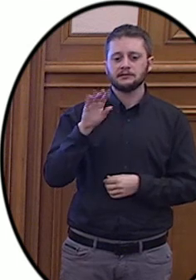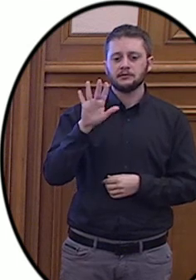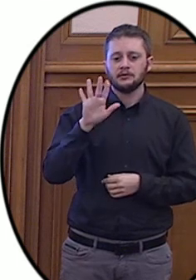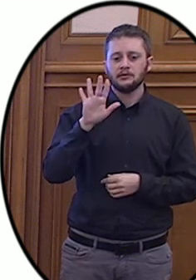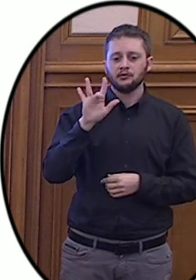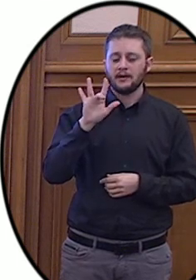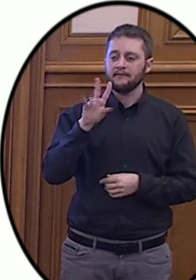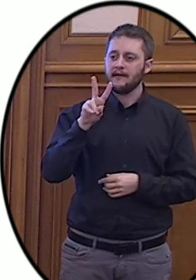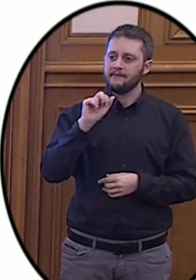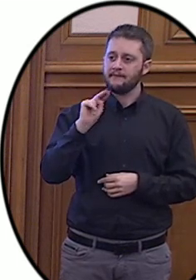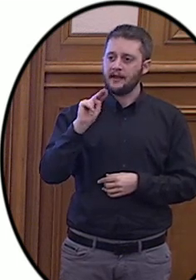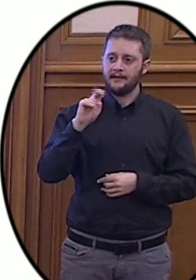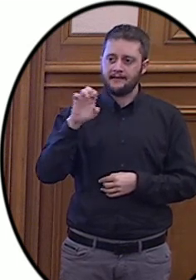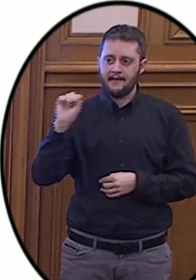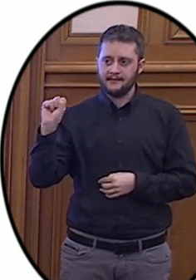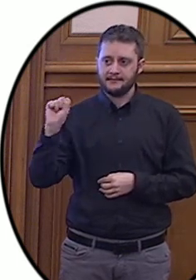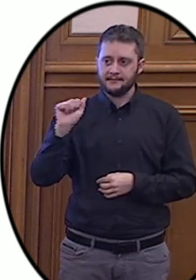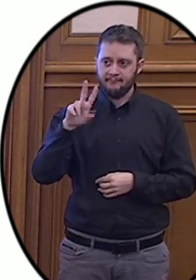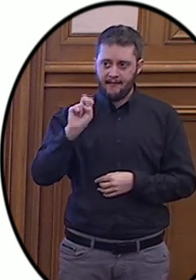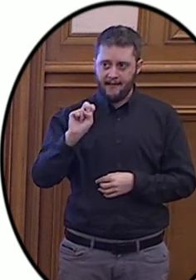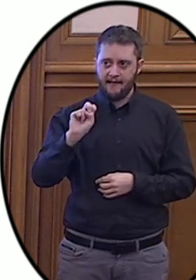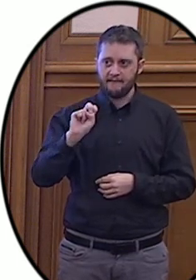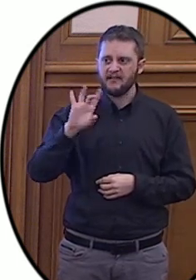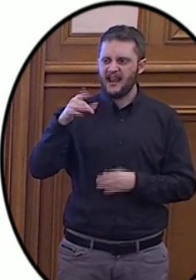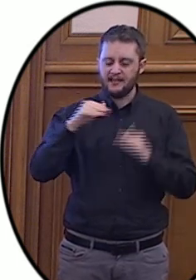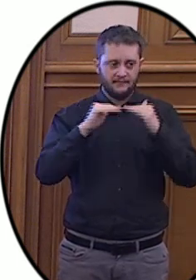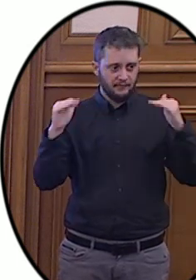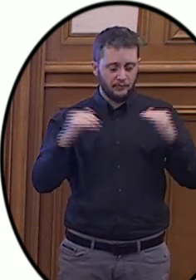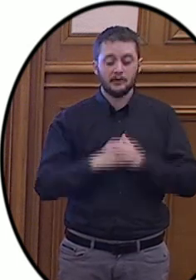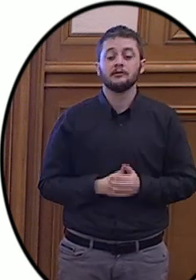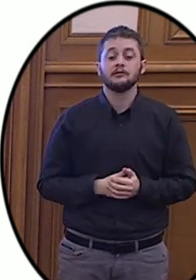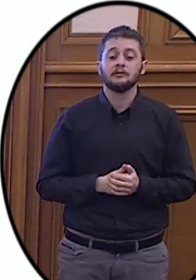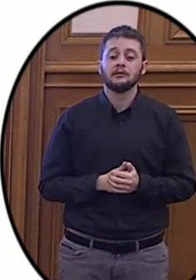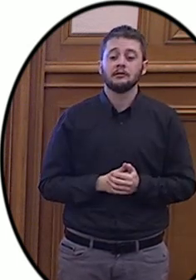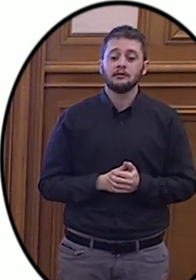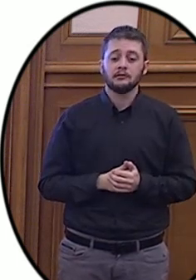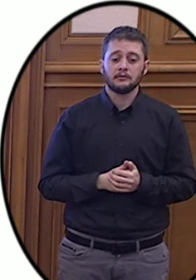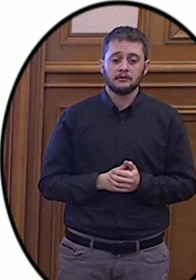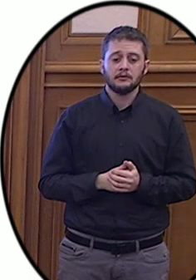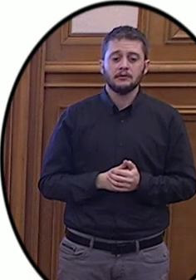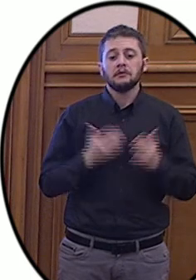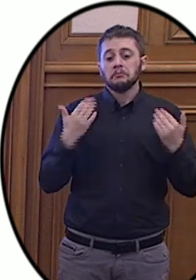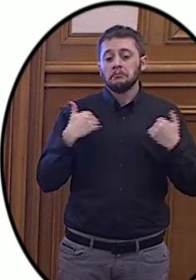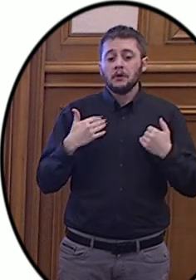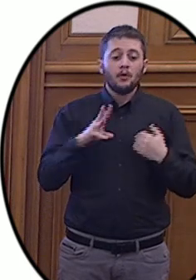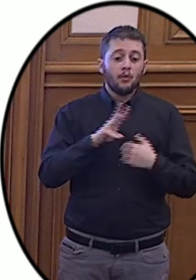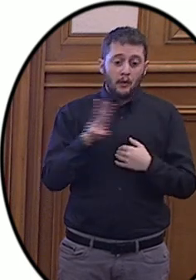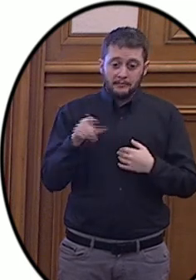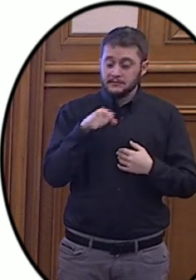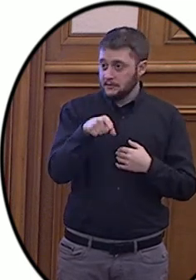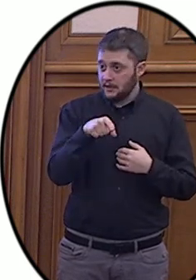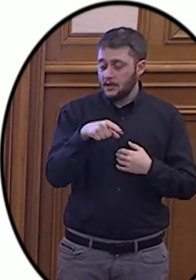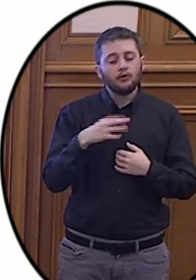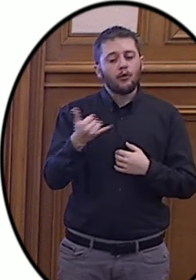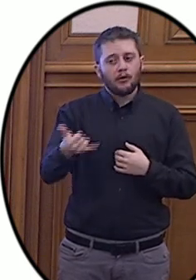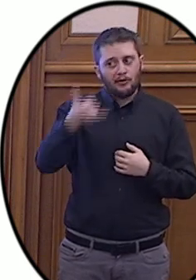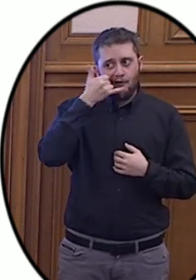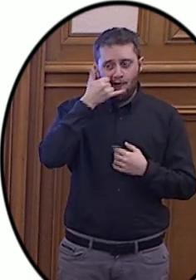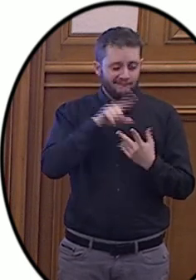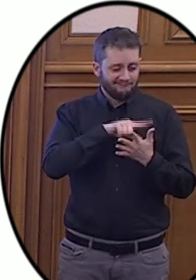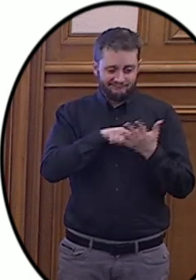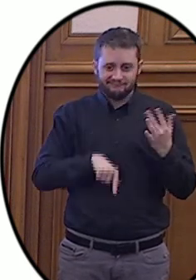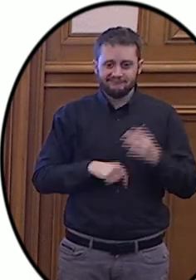Ness Avenue on the 8th floor, or visit our website, or give us a phone call. And I do have